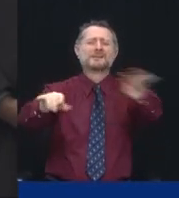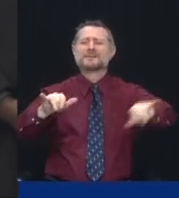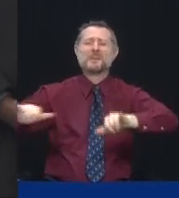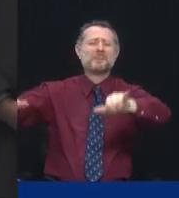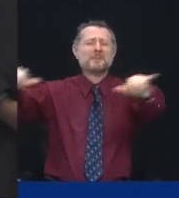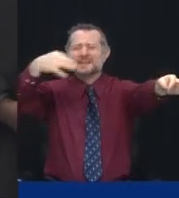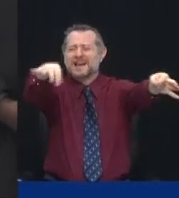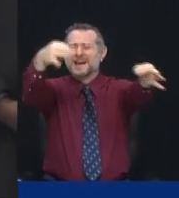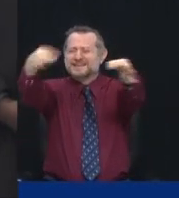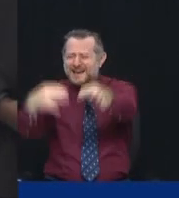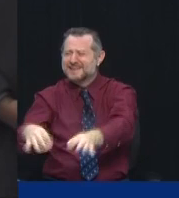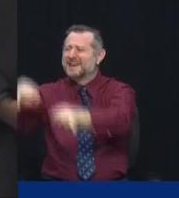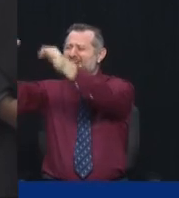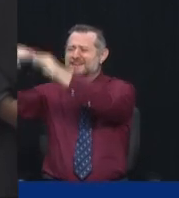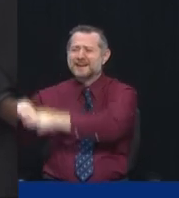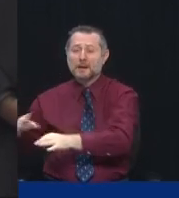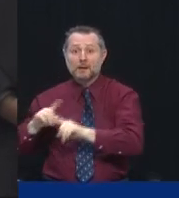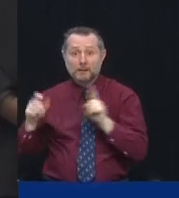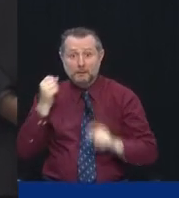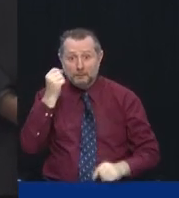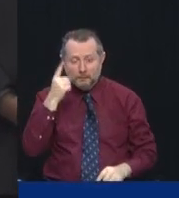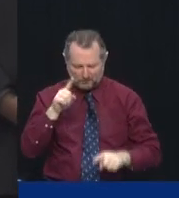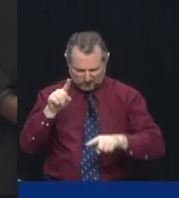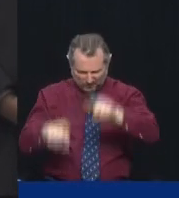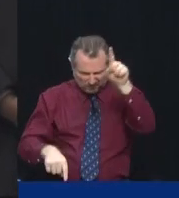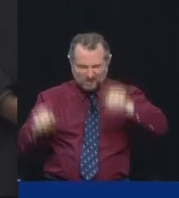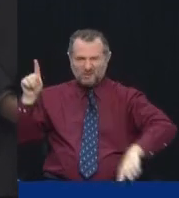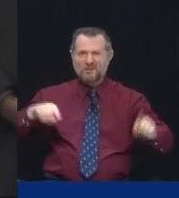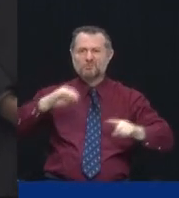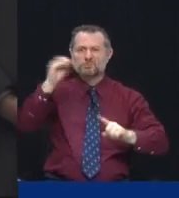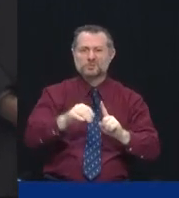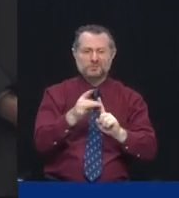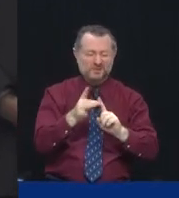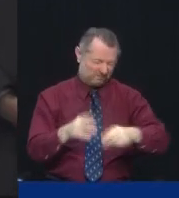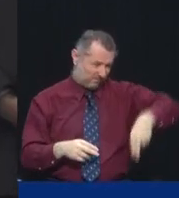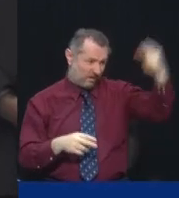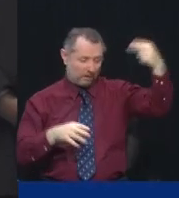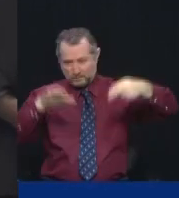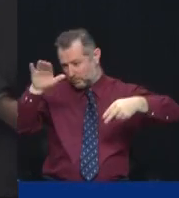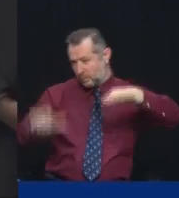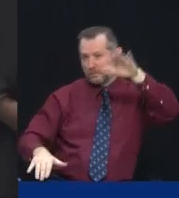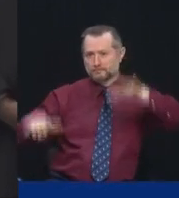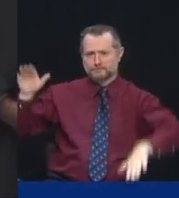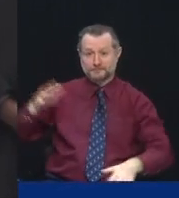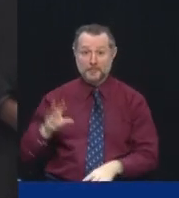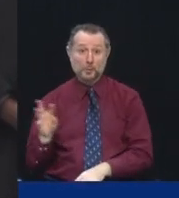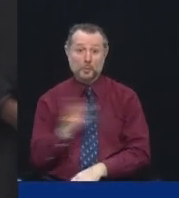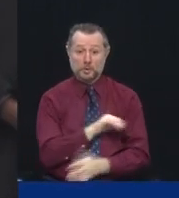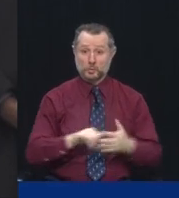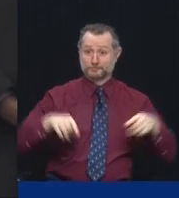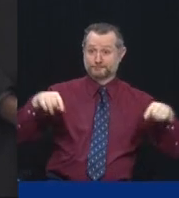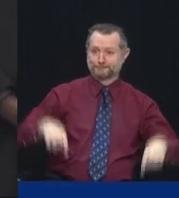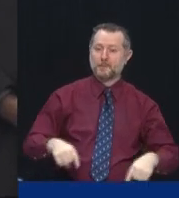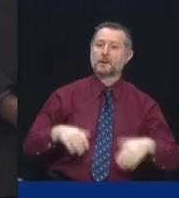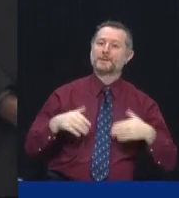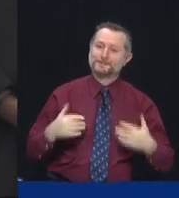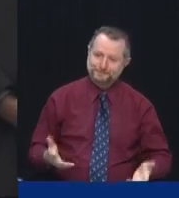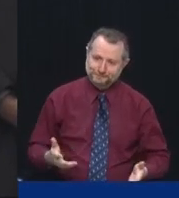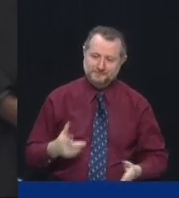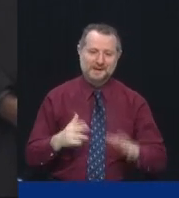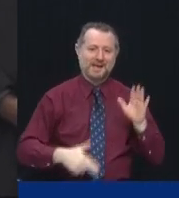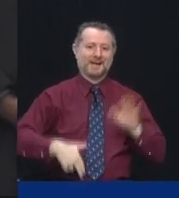you see variations in the positivity across the state. Western New York, unfortunately, highest positivity in the